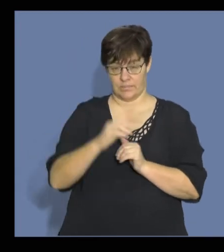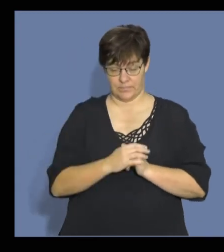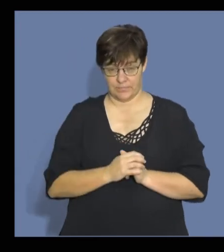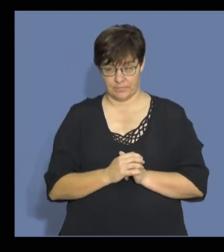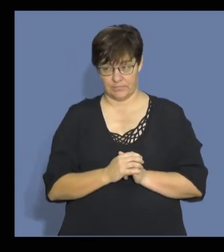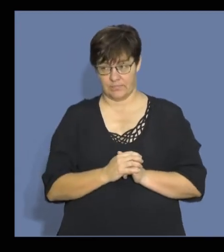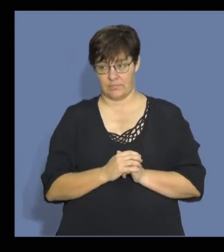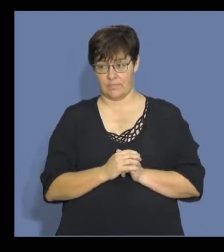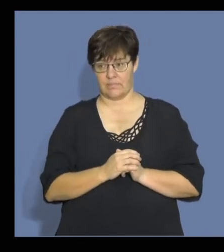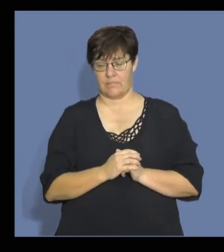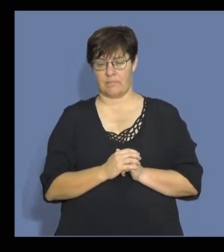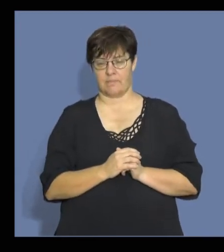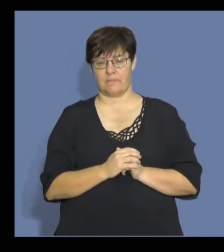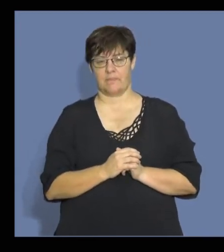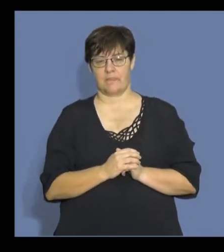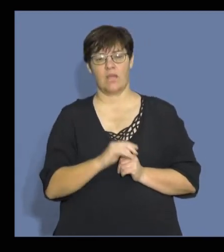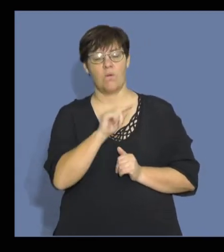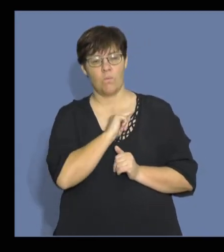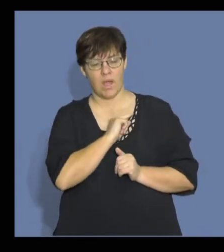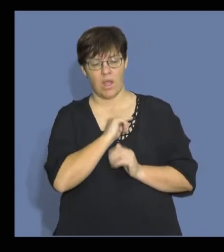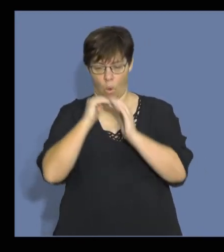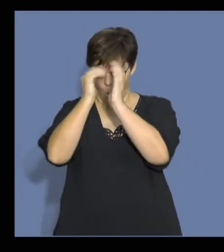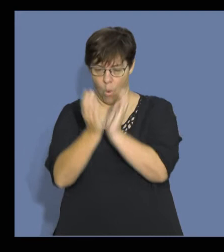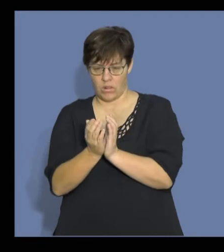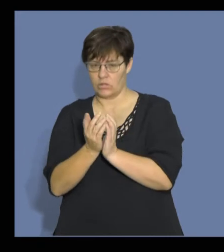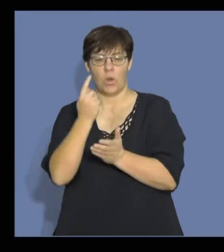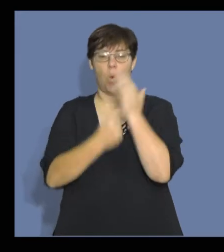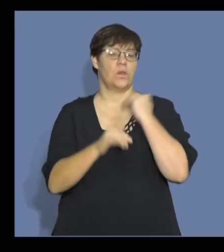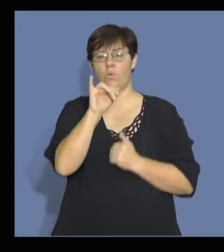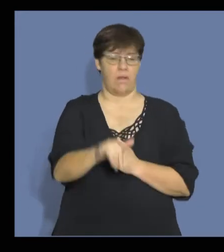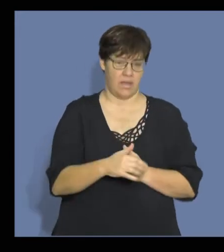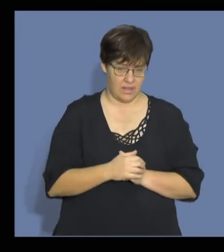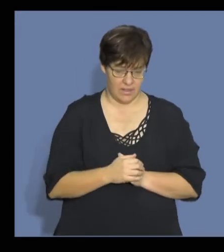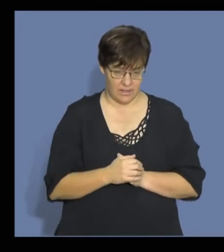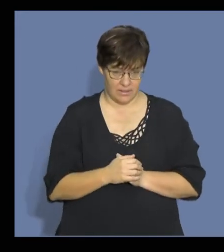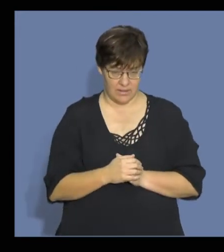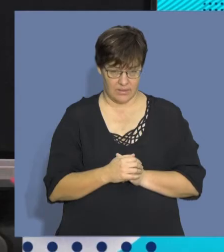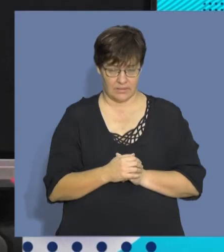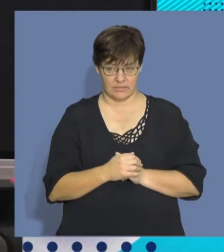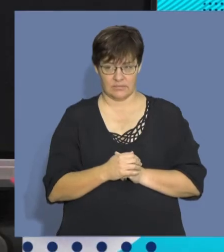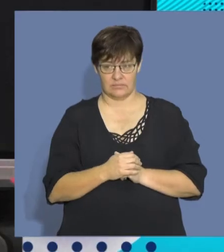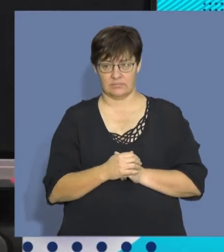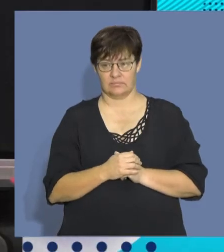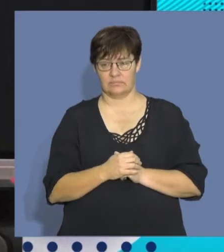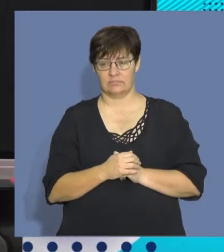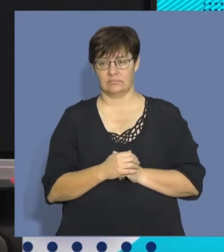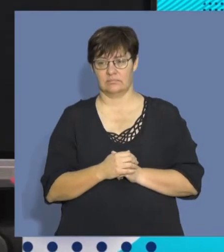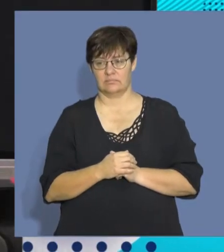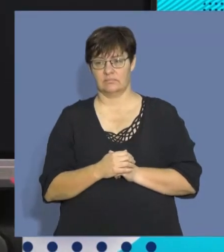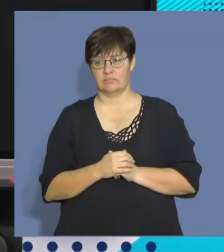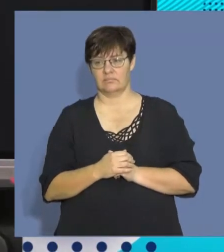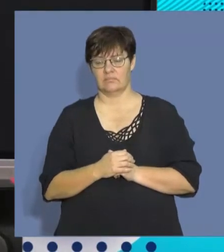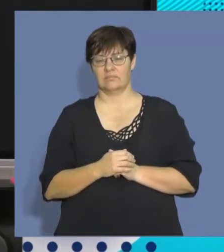put it in brackets because I'm subtracting all of it. I'm not only subtracting the first part of that y coordinate.